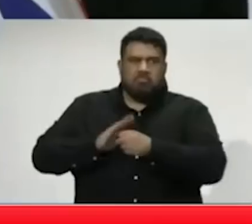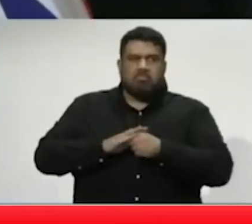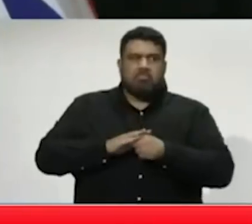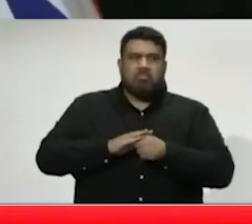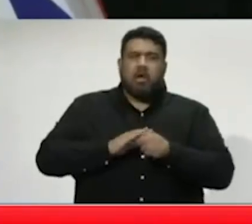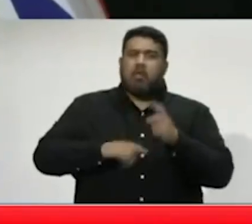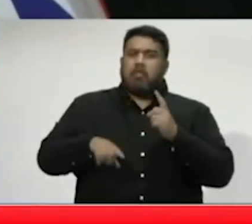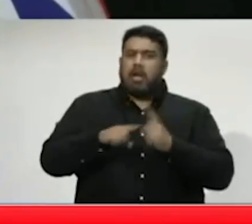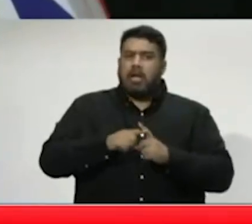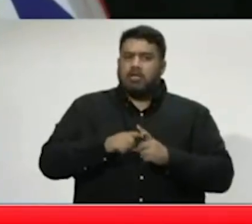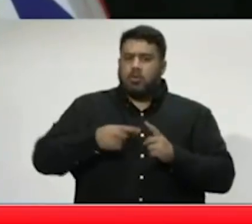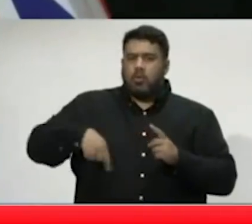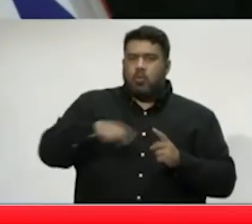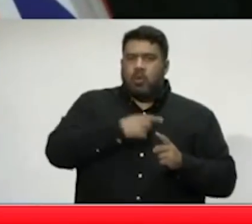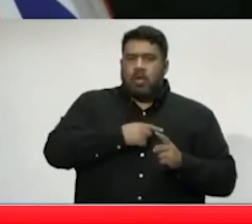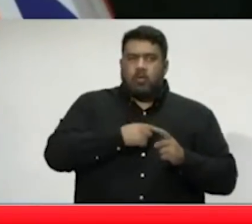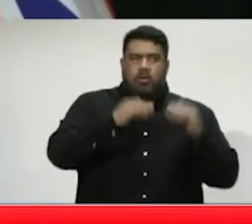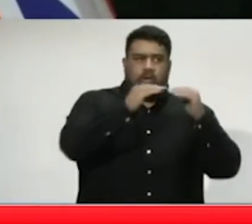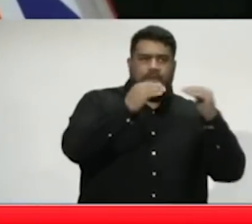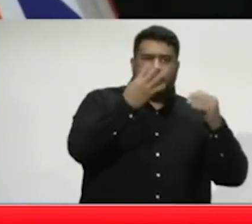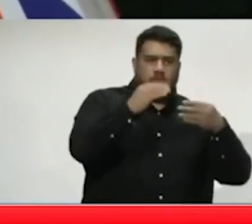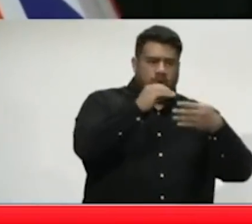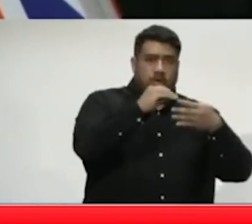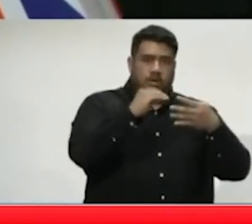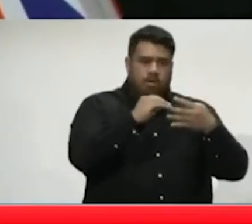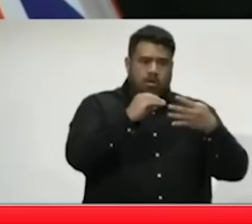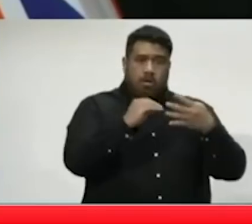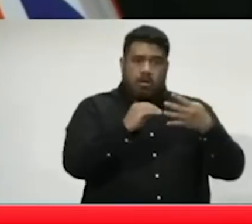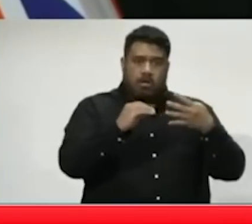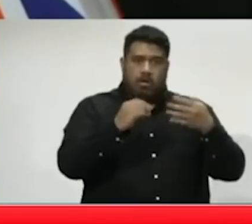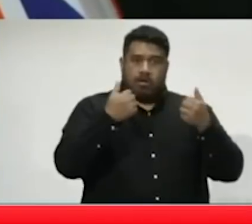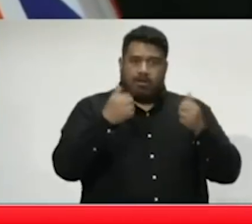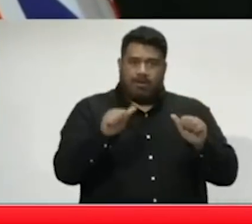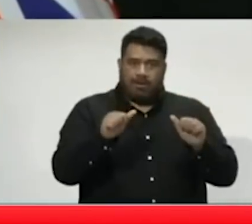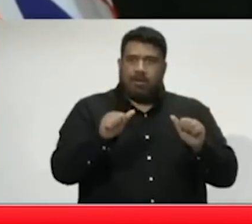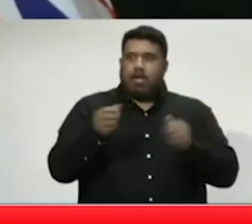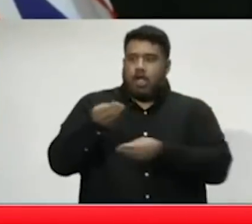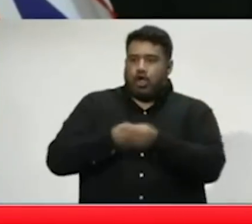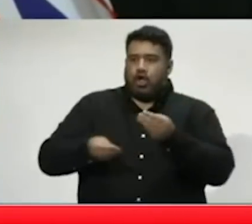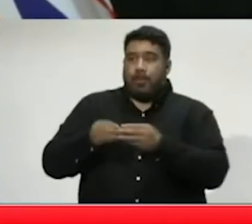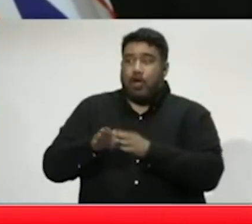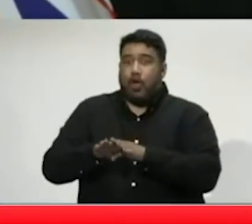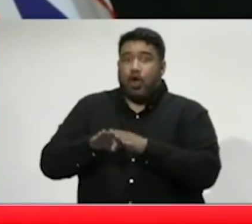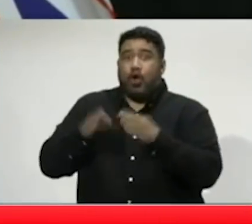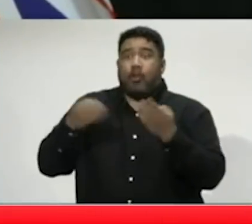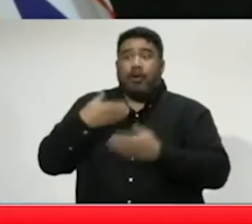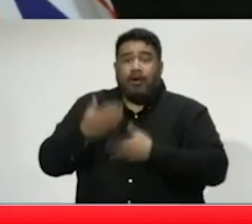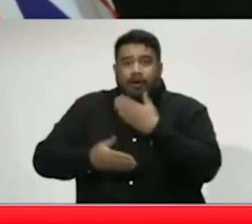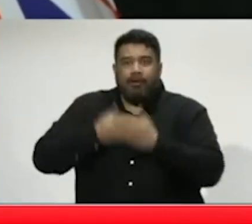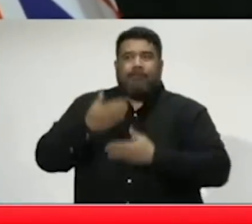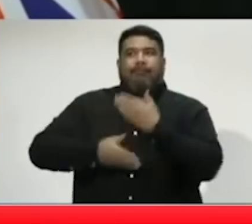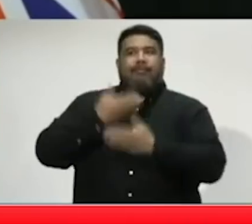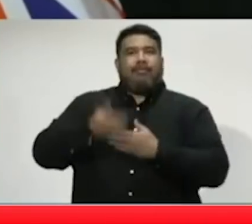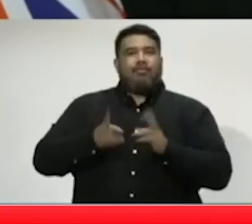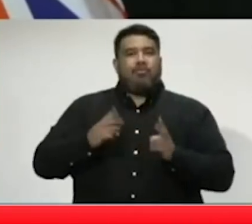as safely as possible and opening up more of our economy and getting New Zealand moving. Visiting Rotorua